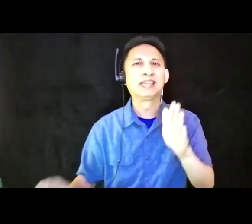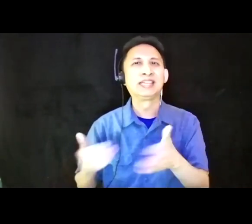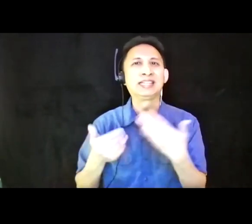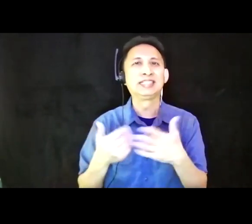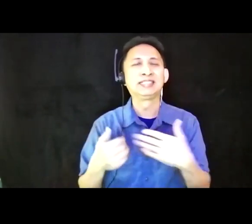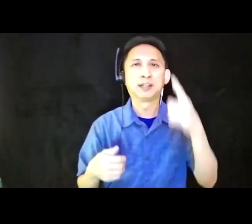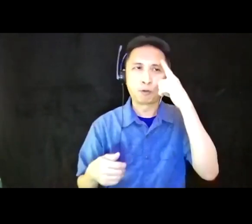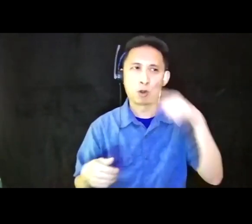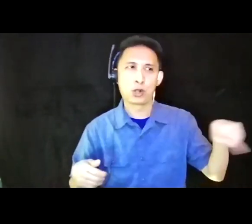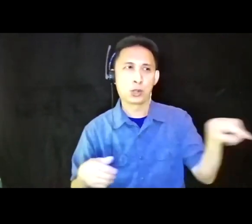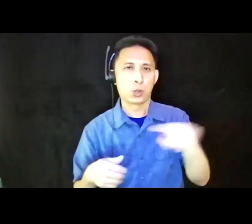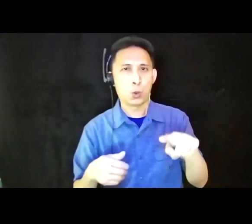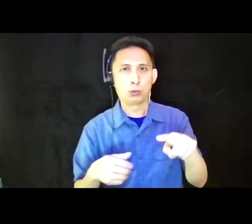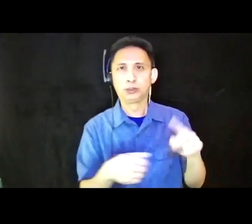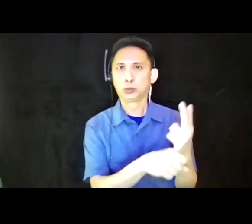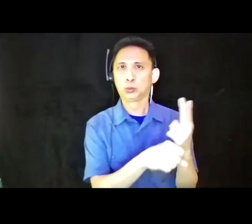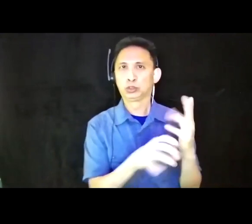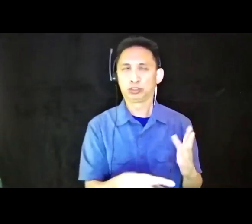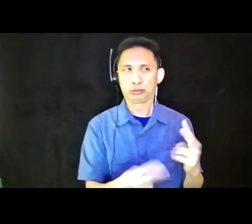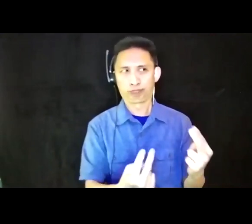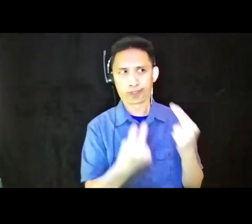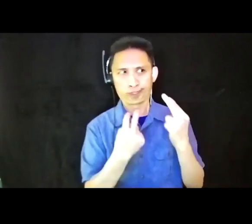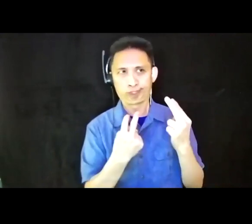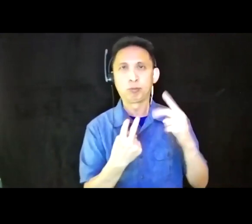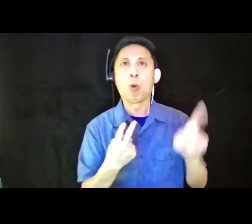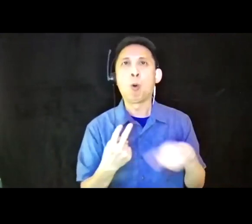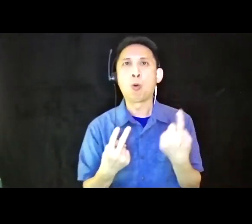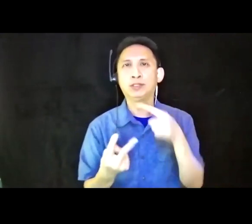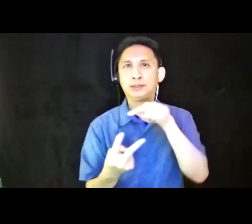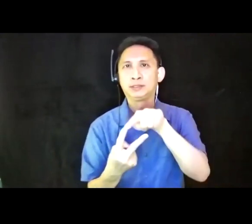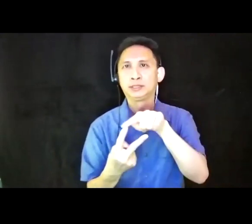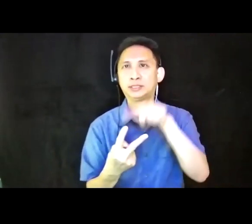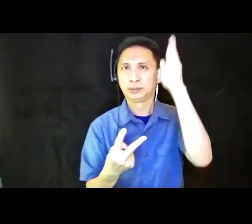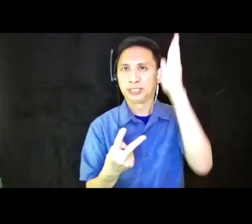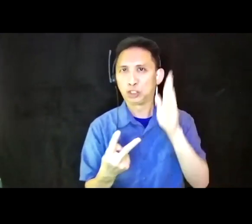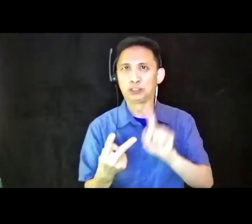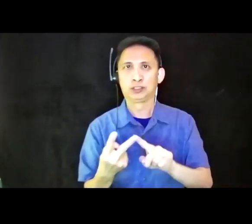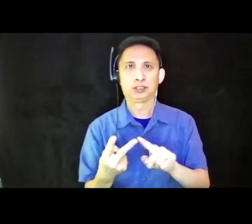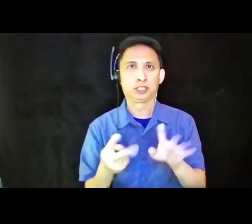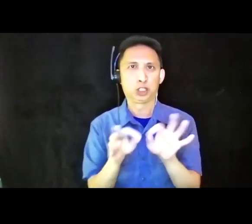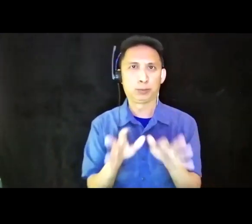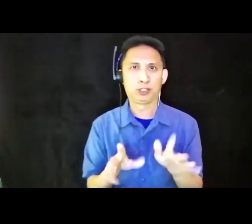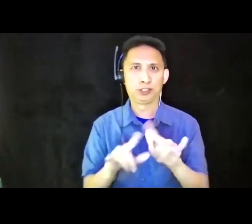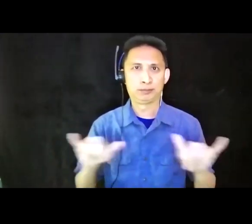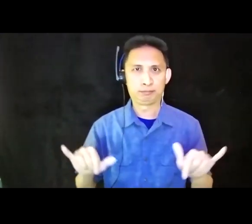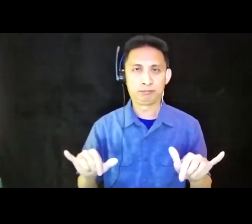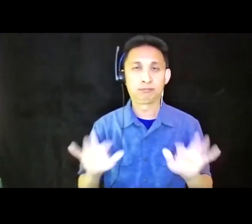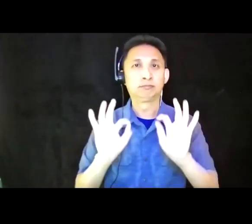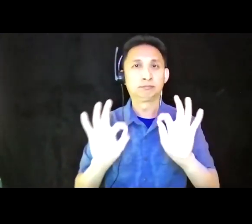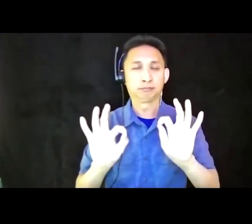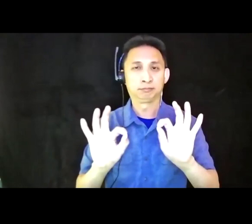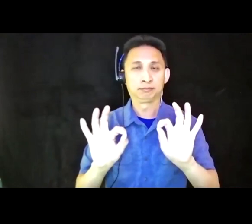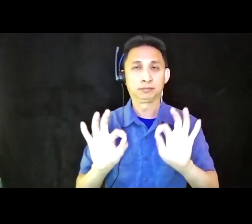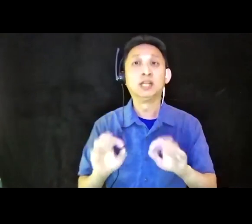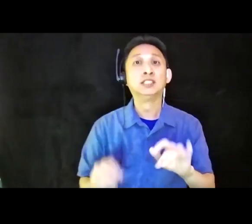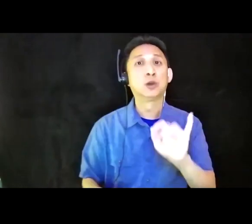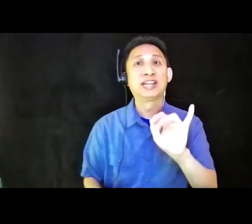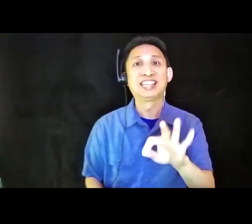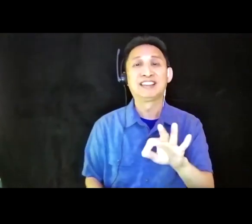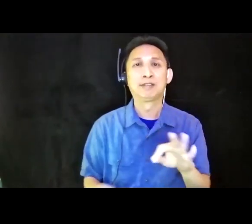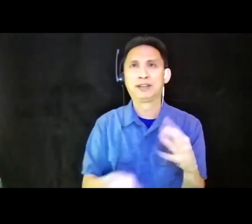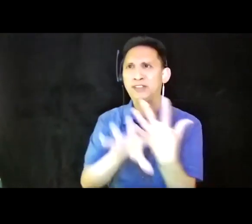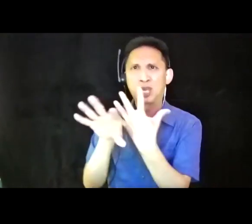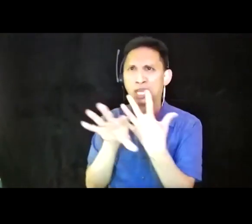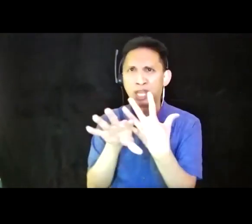and also our speakers today. So what you'll do is you can hover over